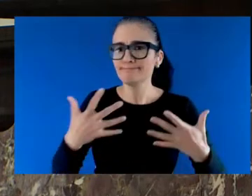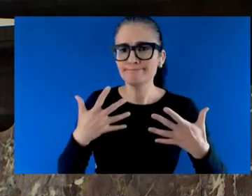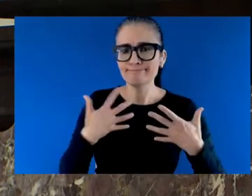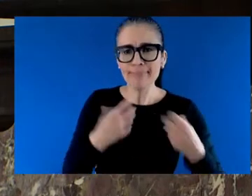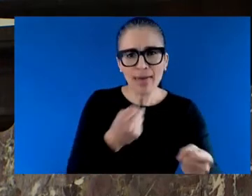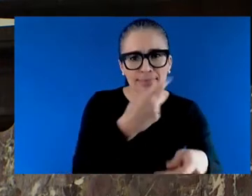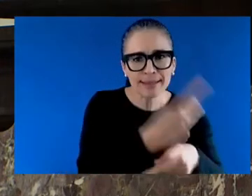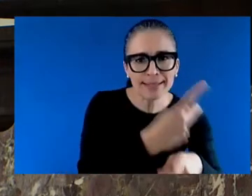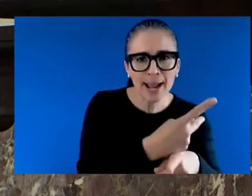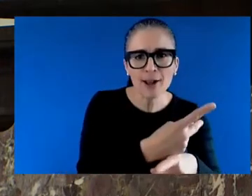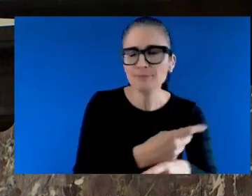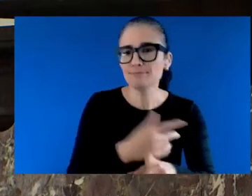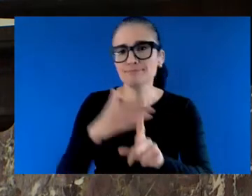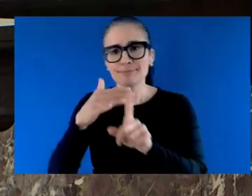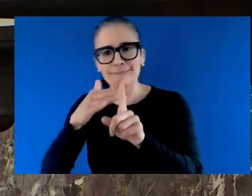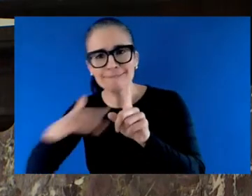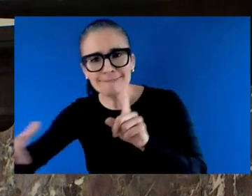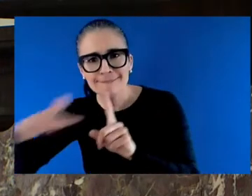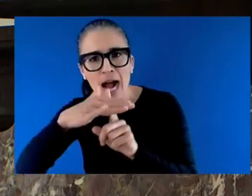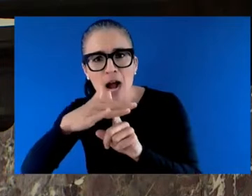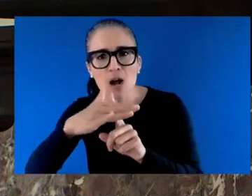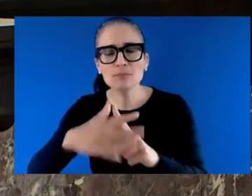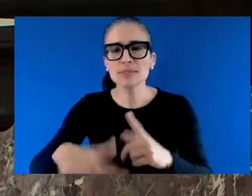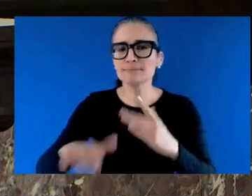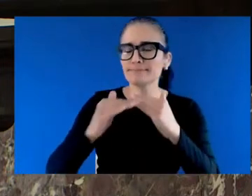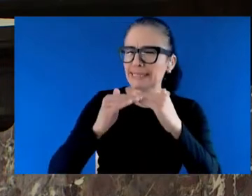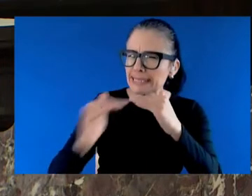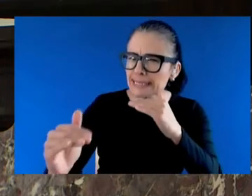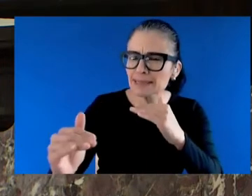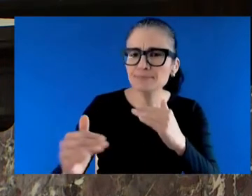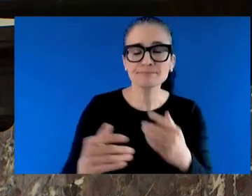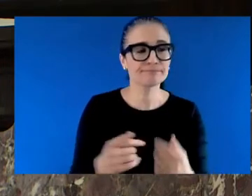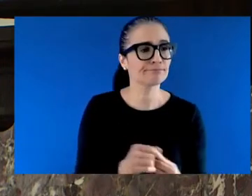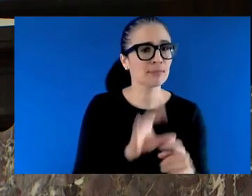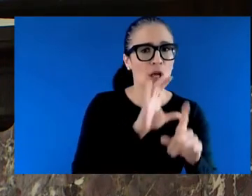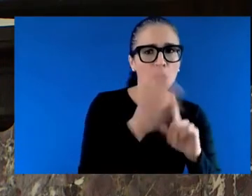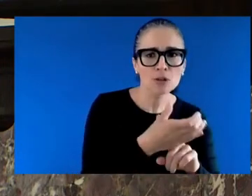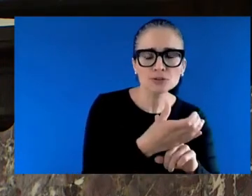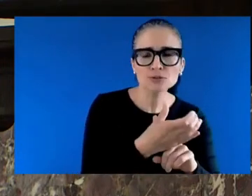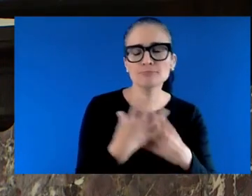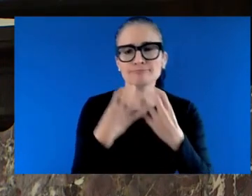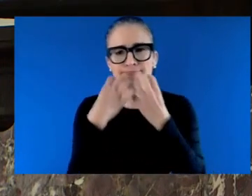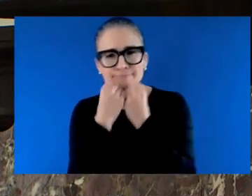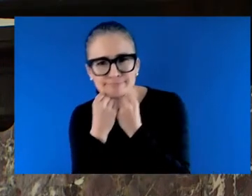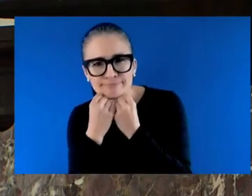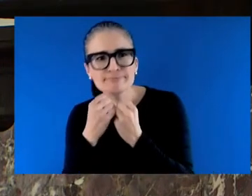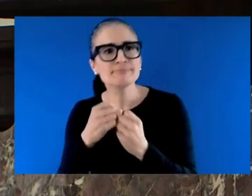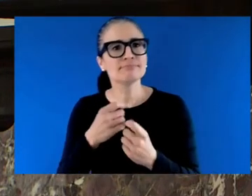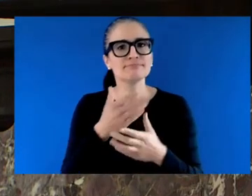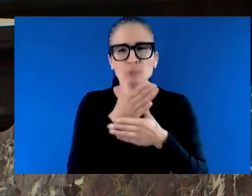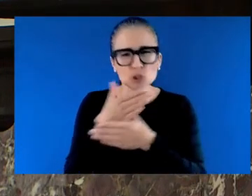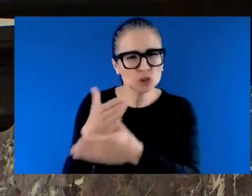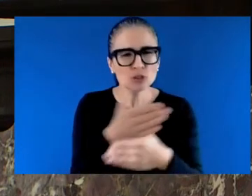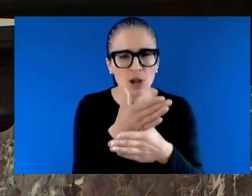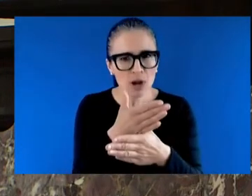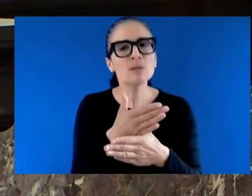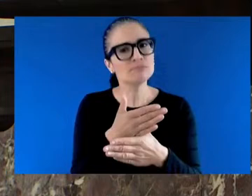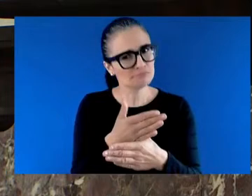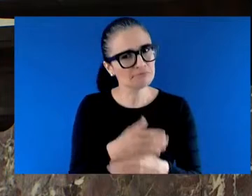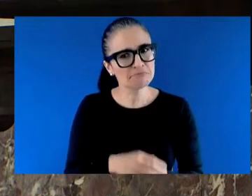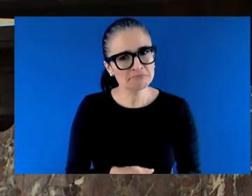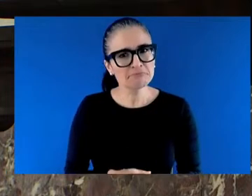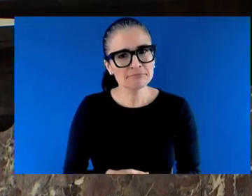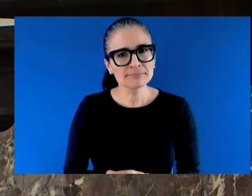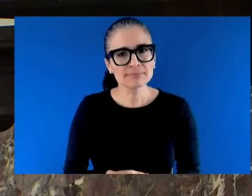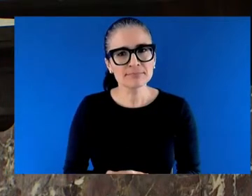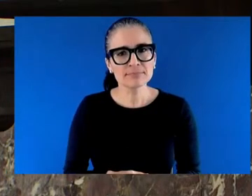exchange. When it comes to volunteering, as evidenced by the recent Miyawaki forest planting and invasive species removal, Chinese